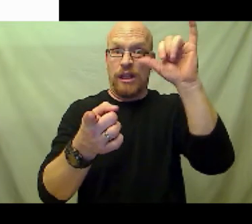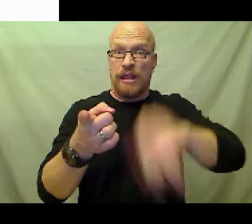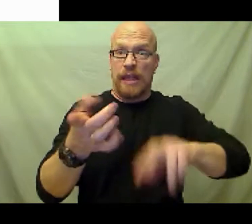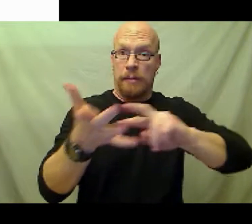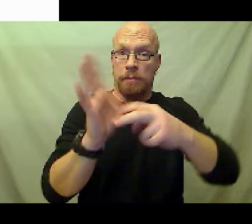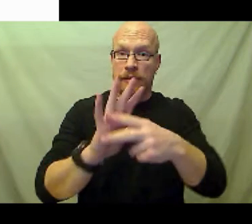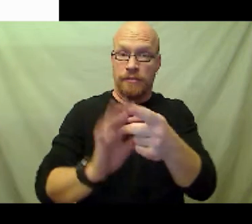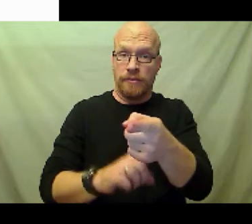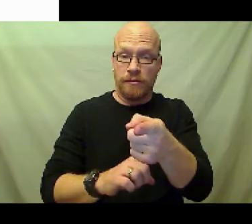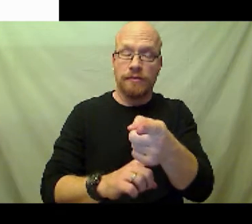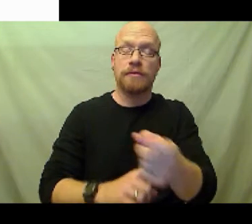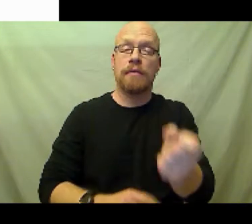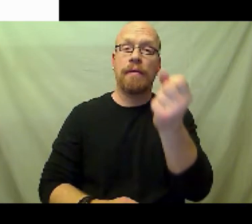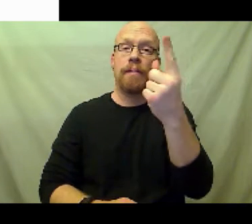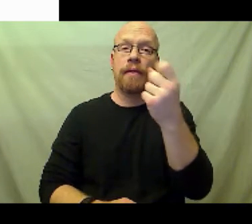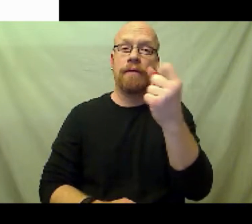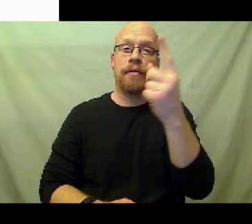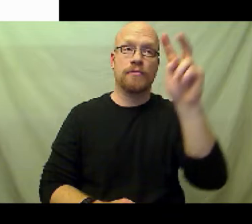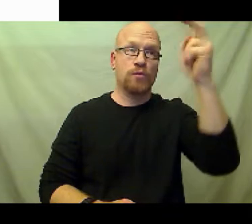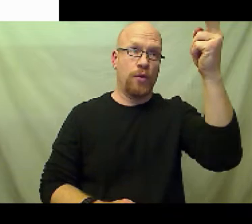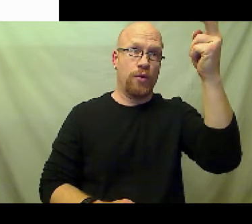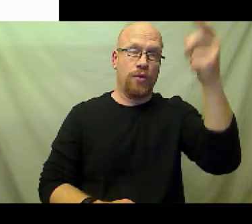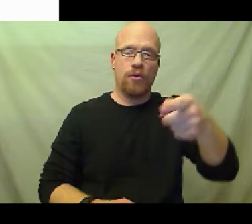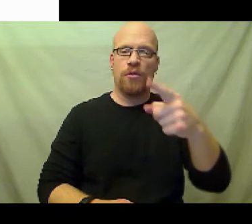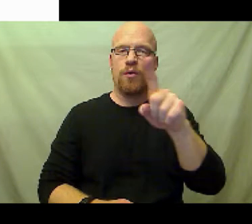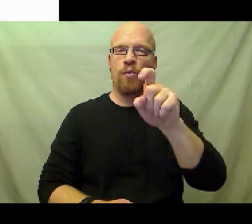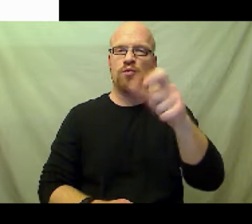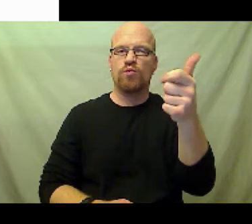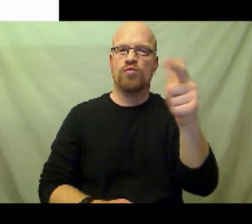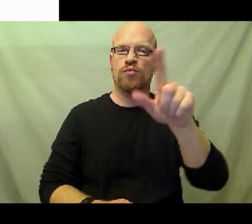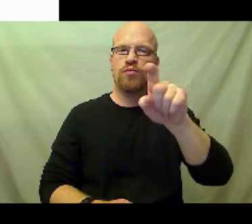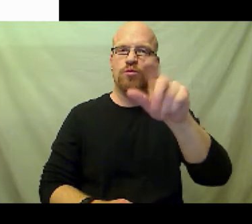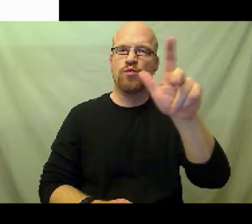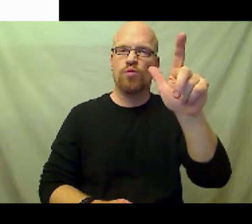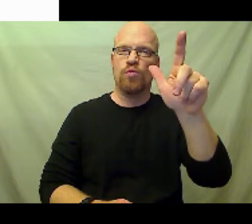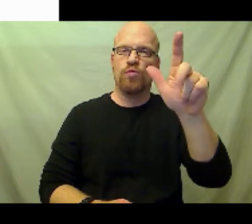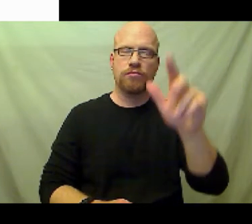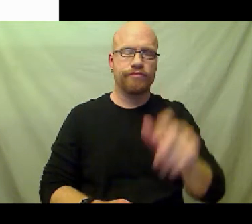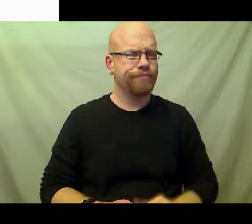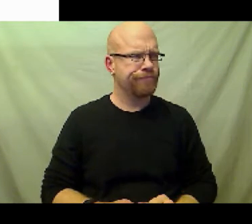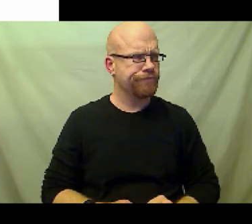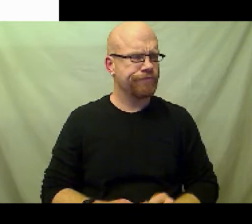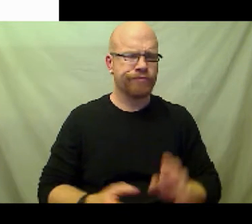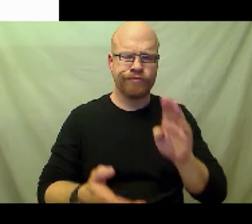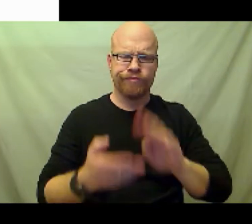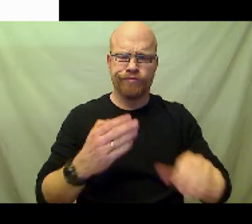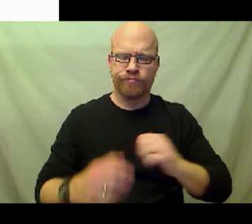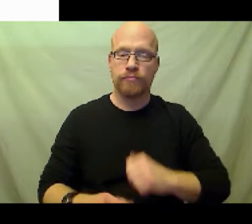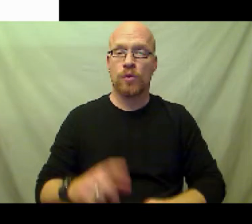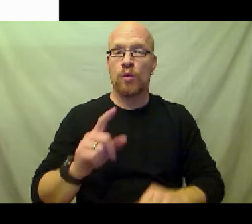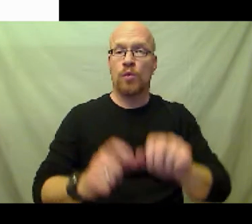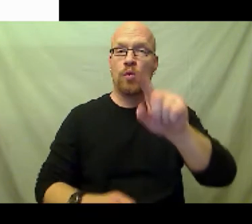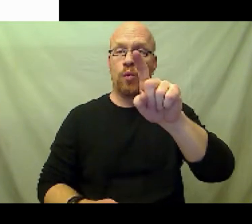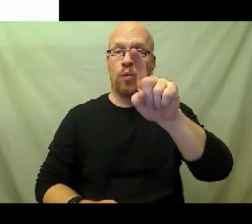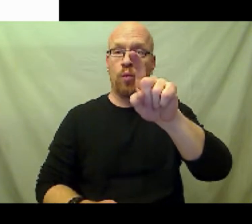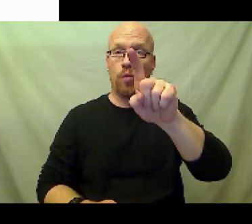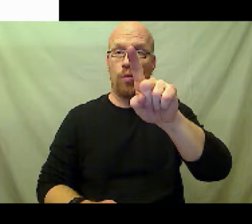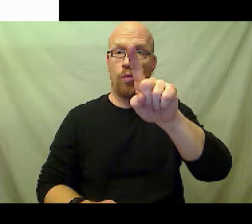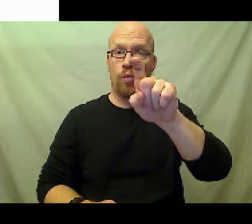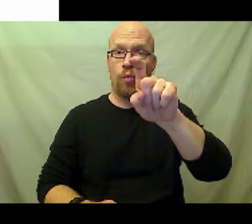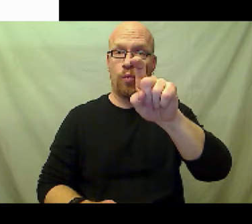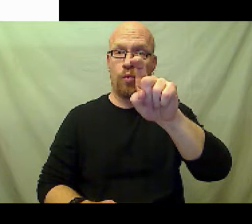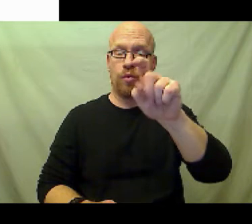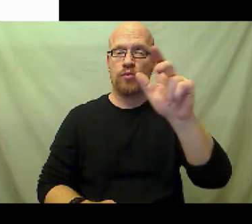now what this is now 11 squared is 120, 123, 120, excuse me,